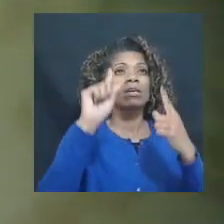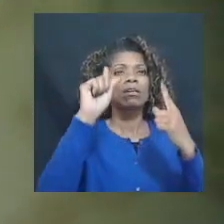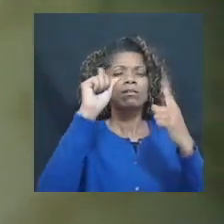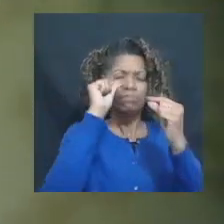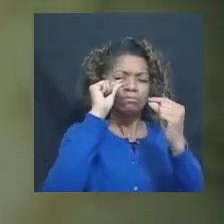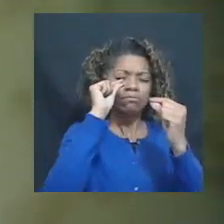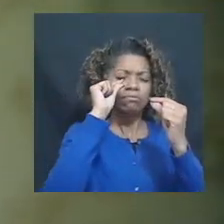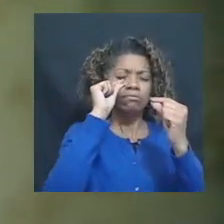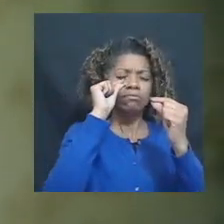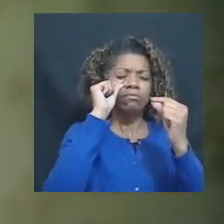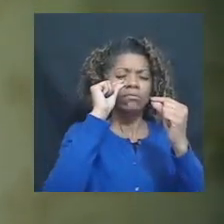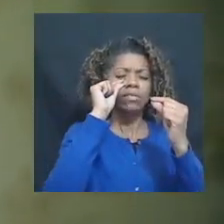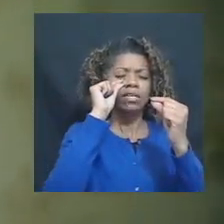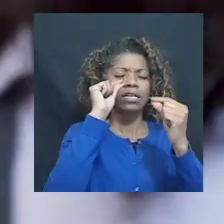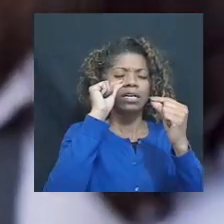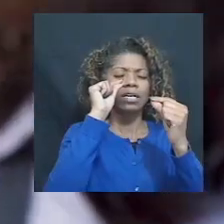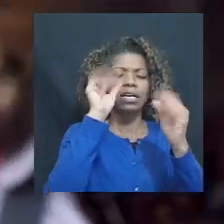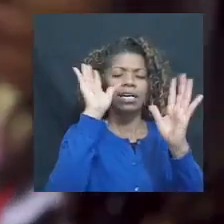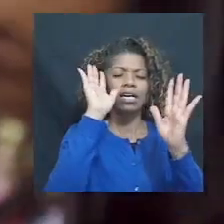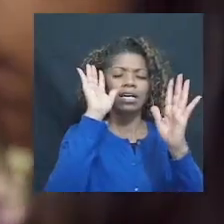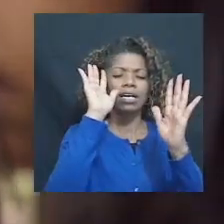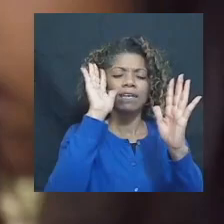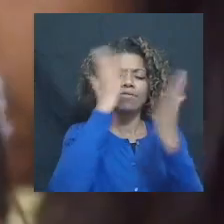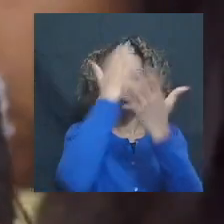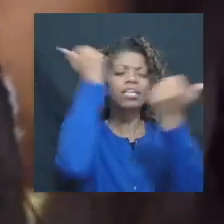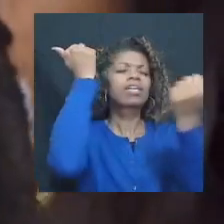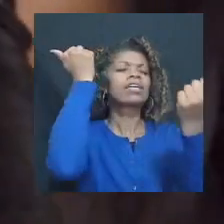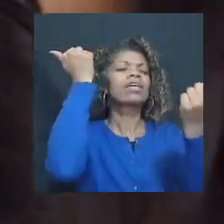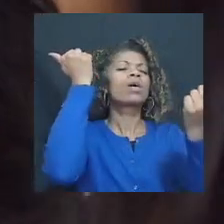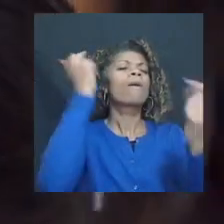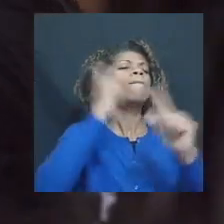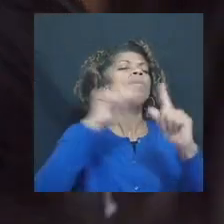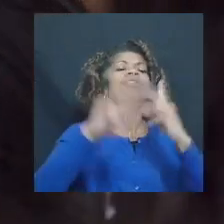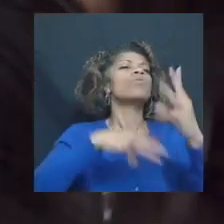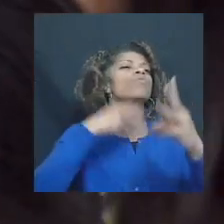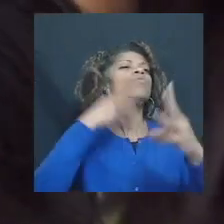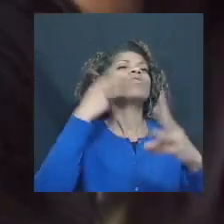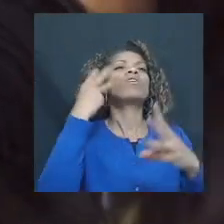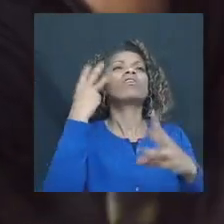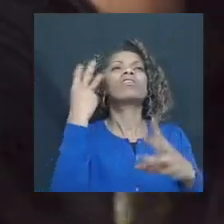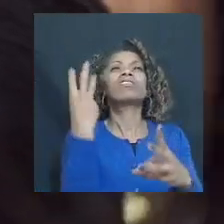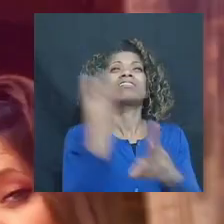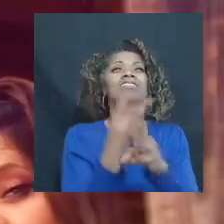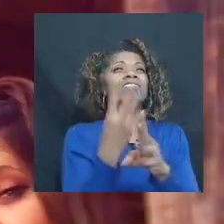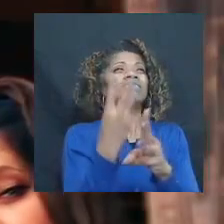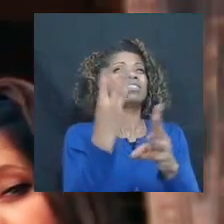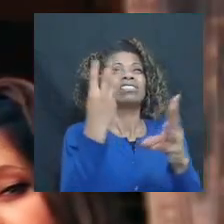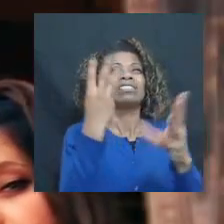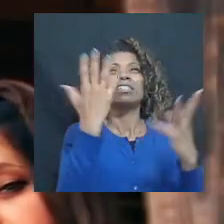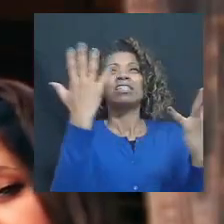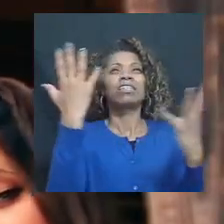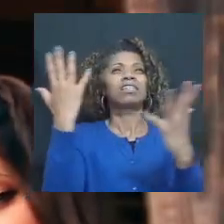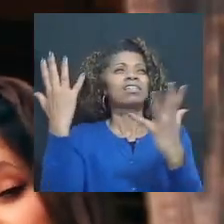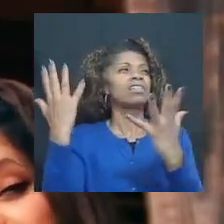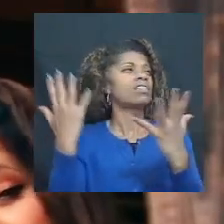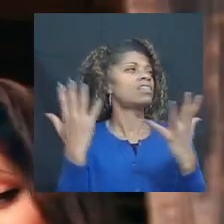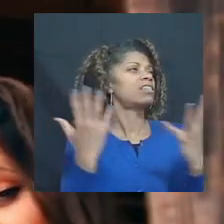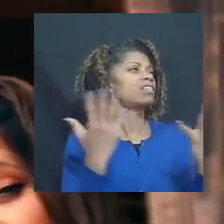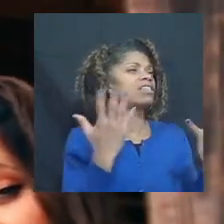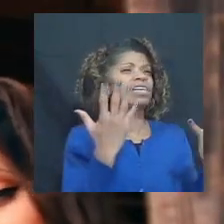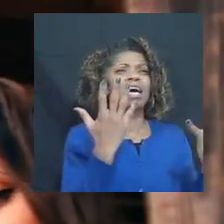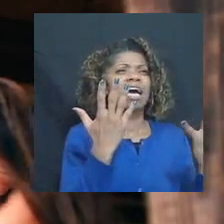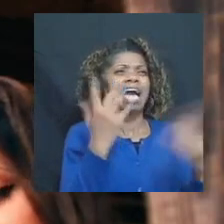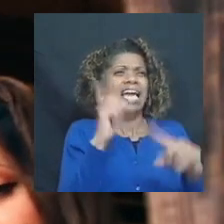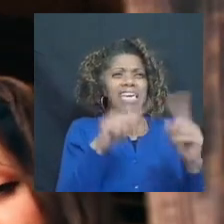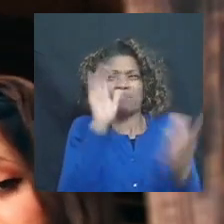to get some relief from a world that has shaken all your beliefs. And you